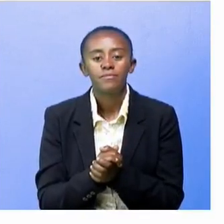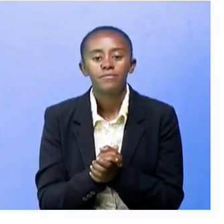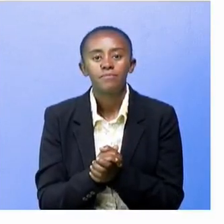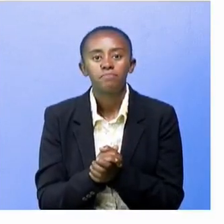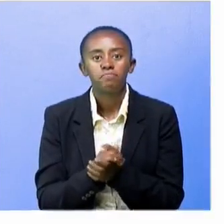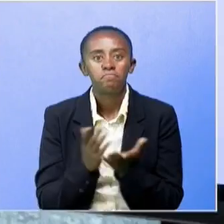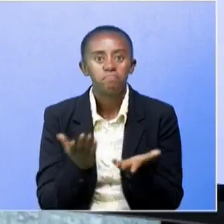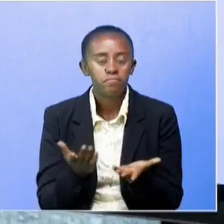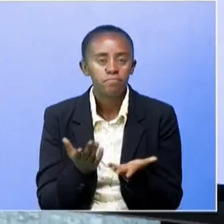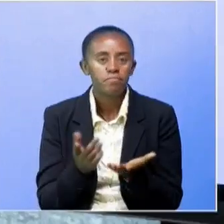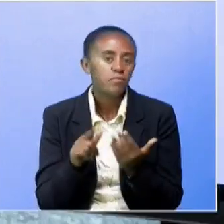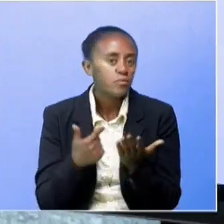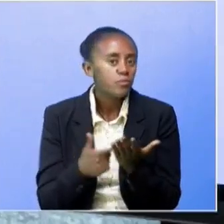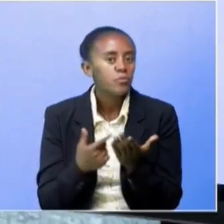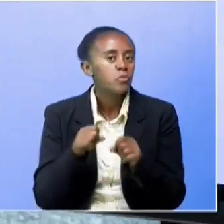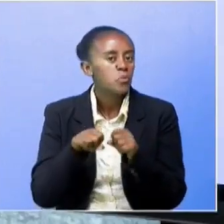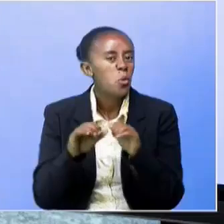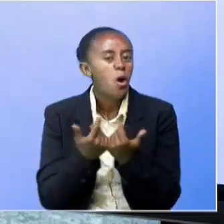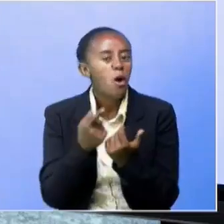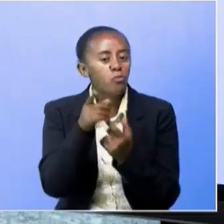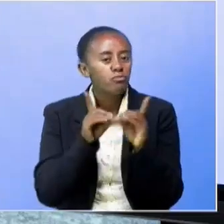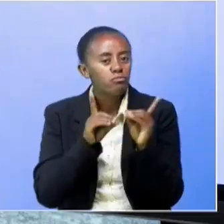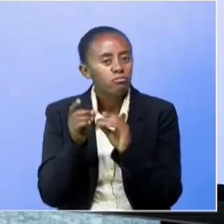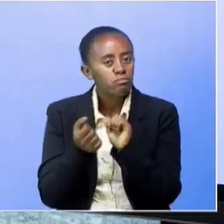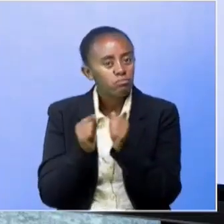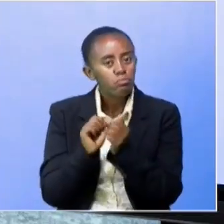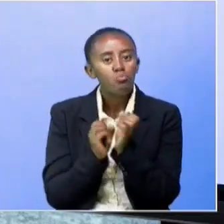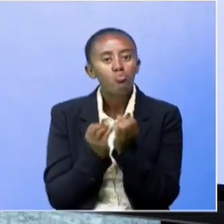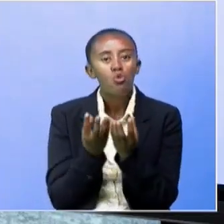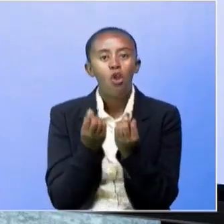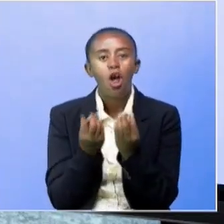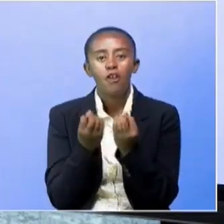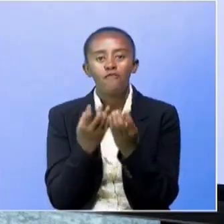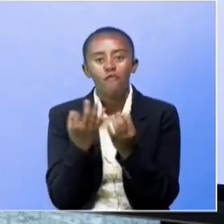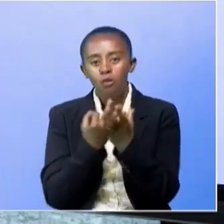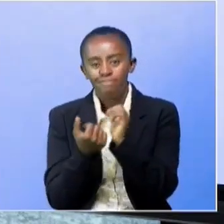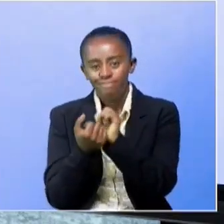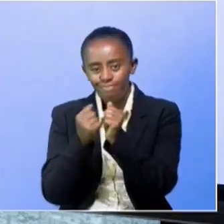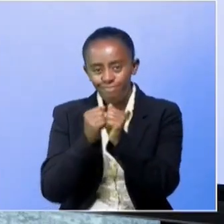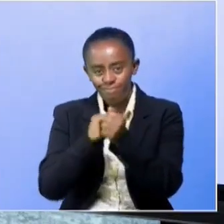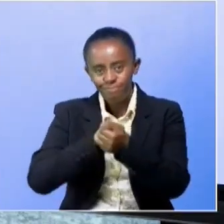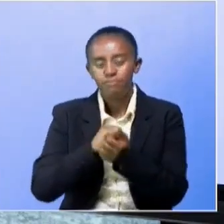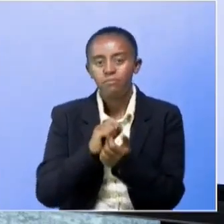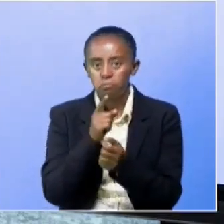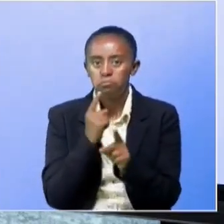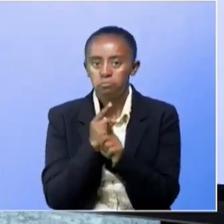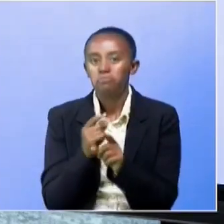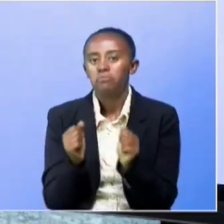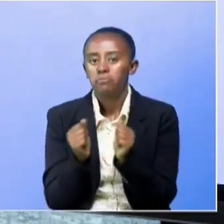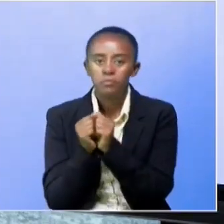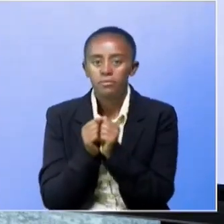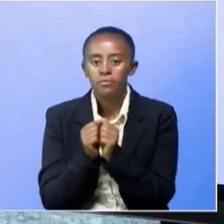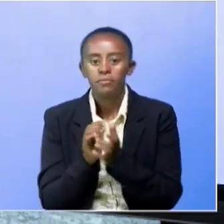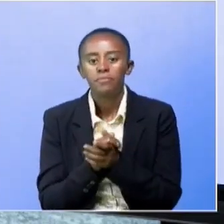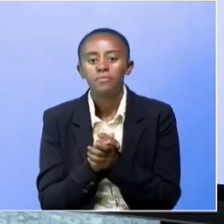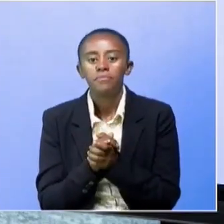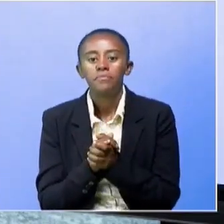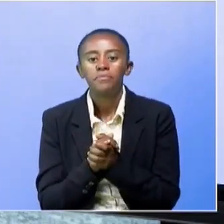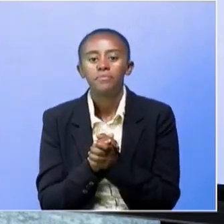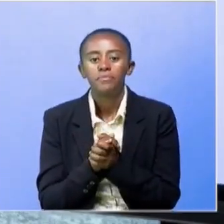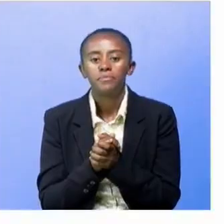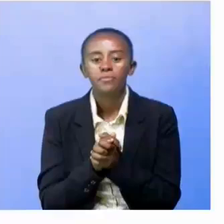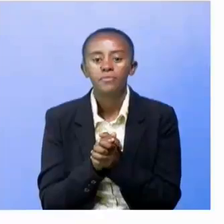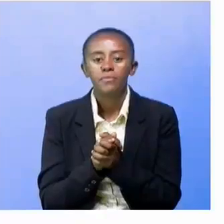So, how did you change them into their plural form? Let's see if you did it correctly. The first one